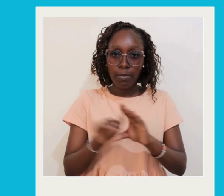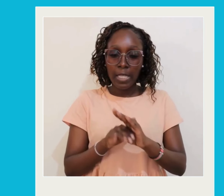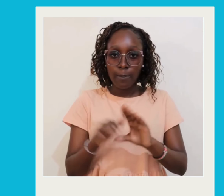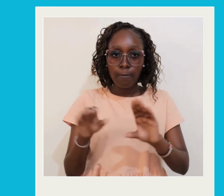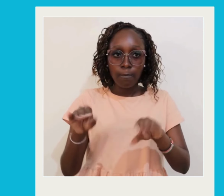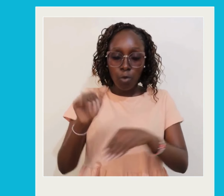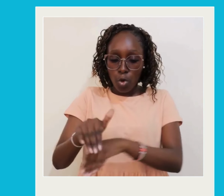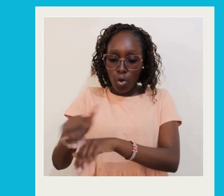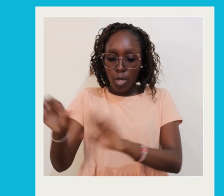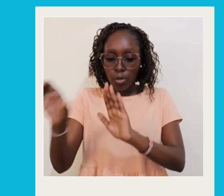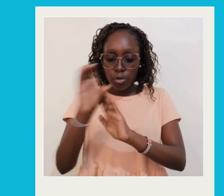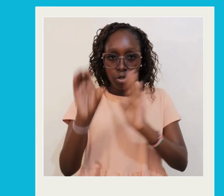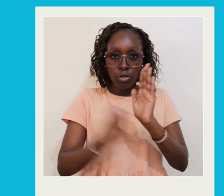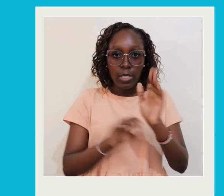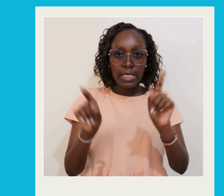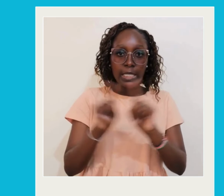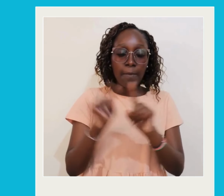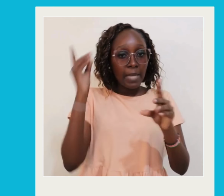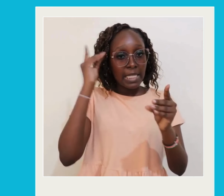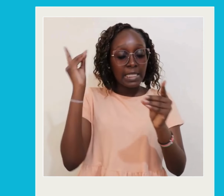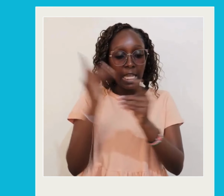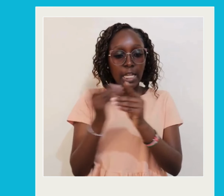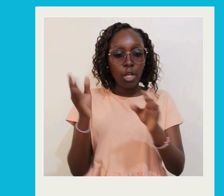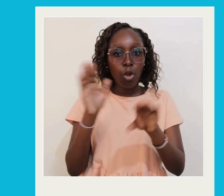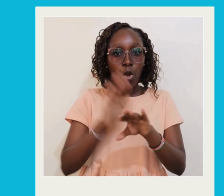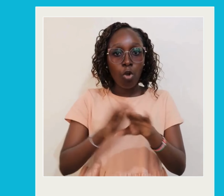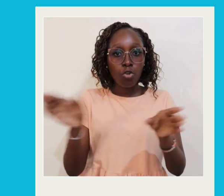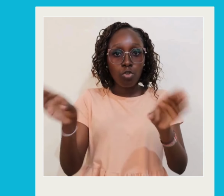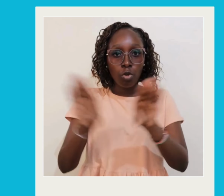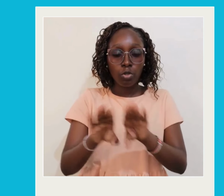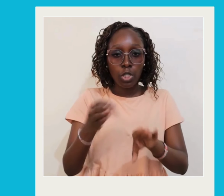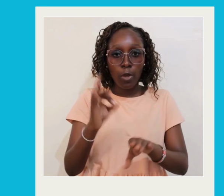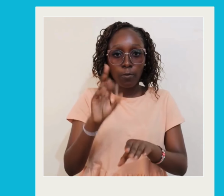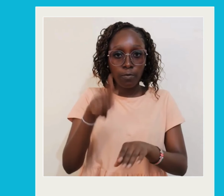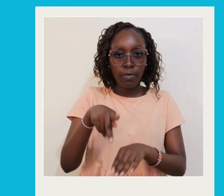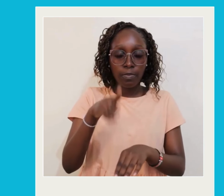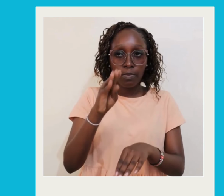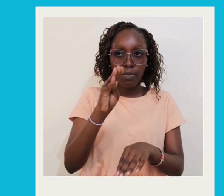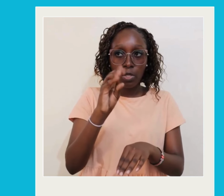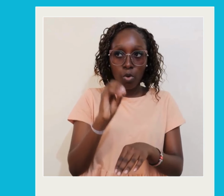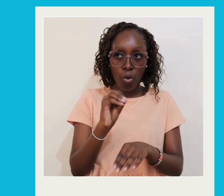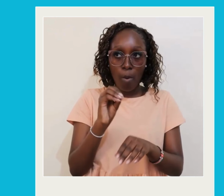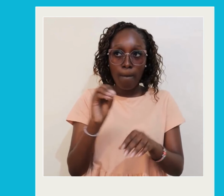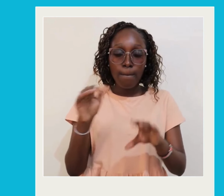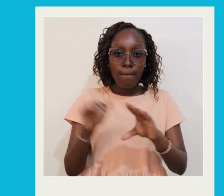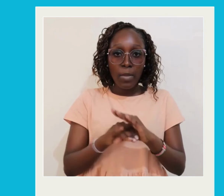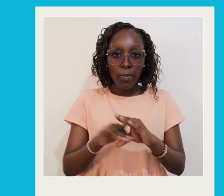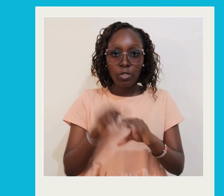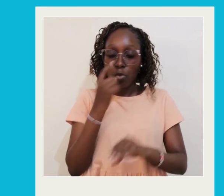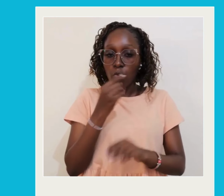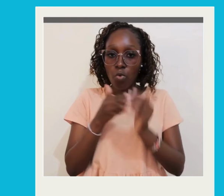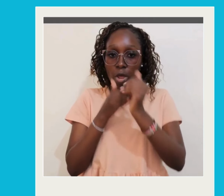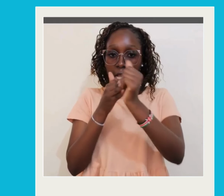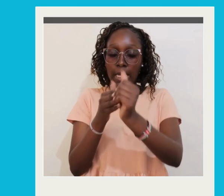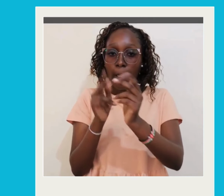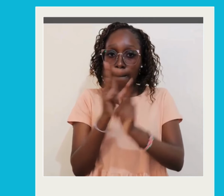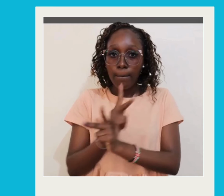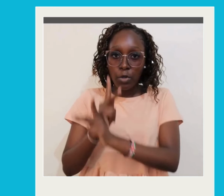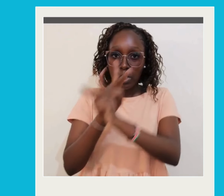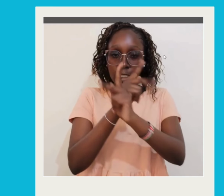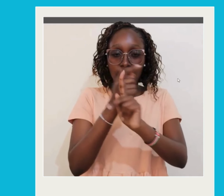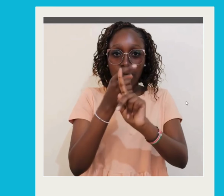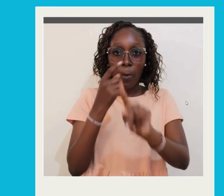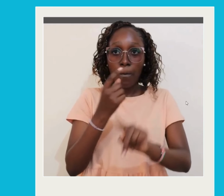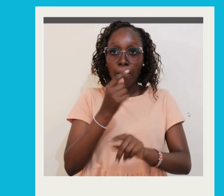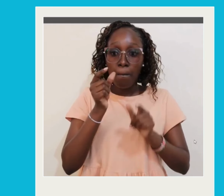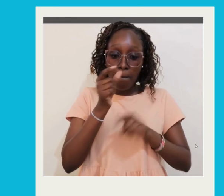governance tasks such as appointing board members, amending the PBO's constitution, and deciding on the closure